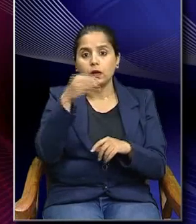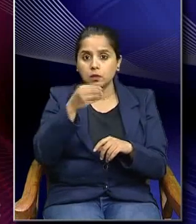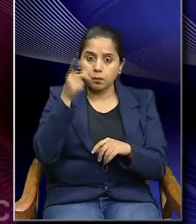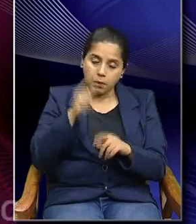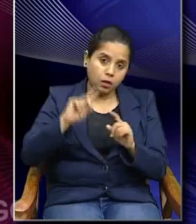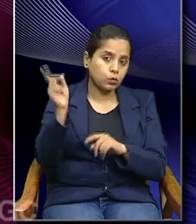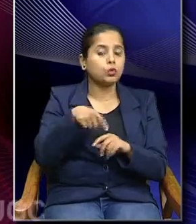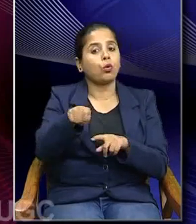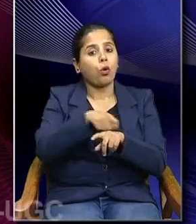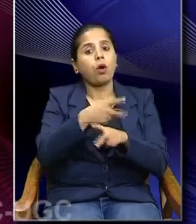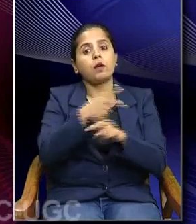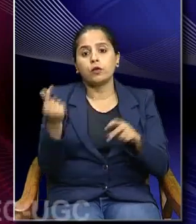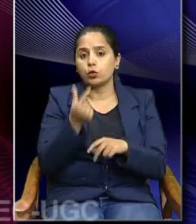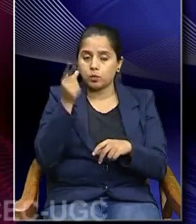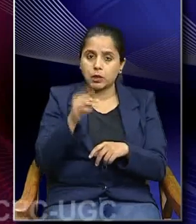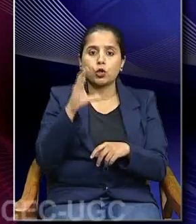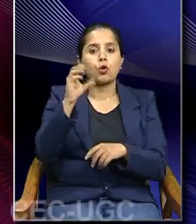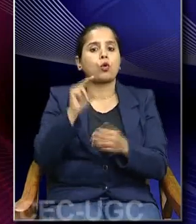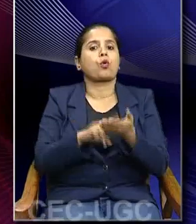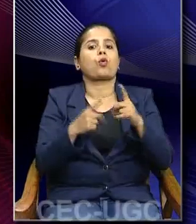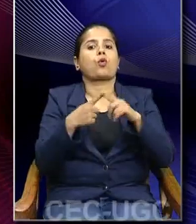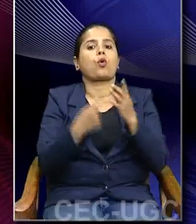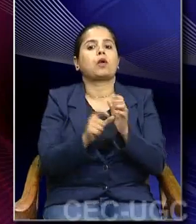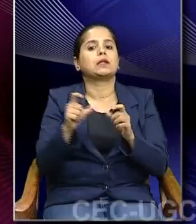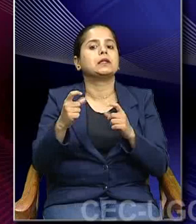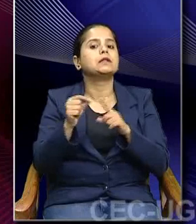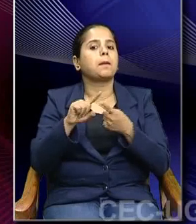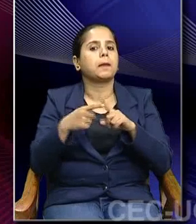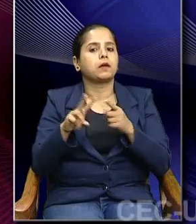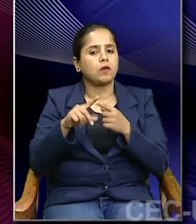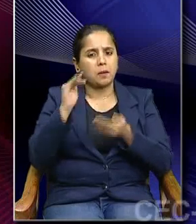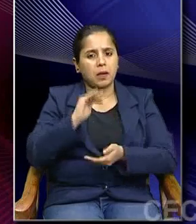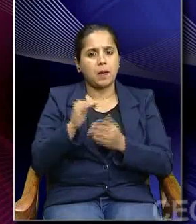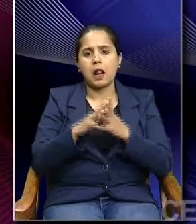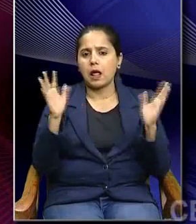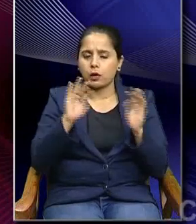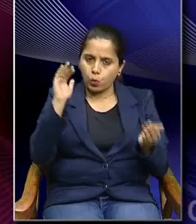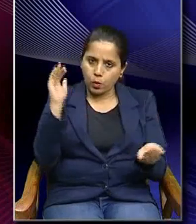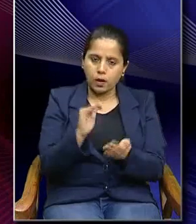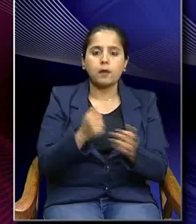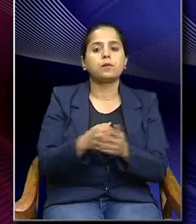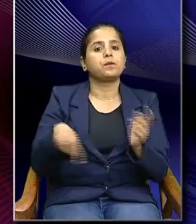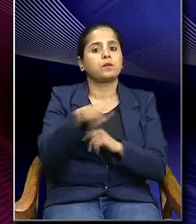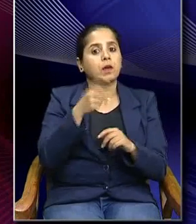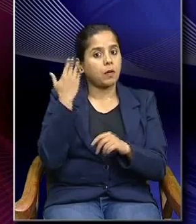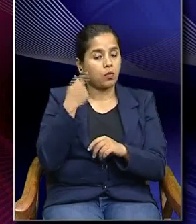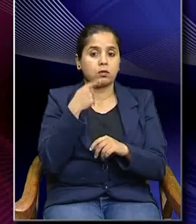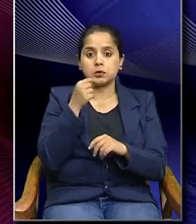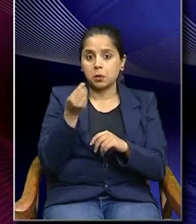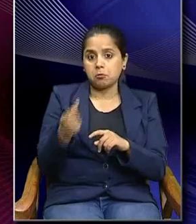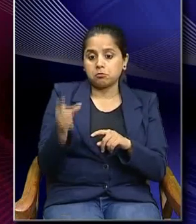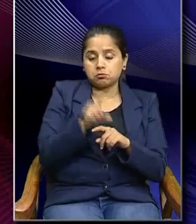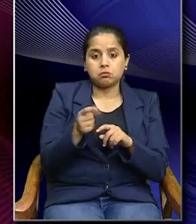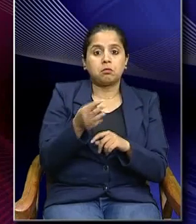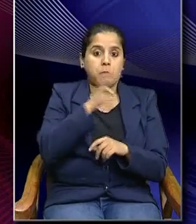among couples in order to reduce the number of child. Incentives were given to